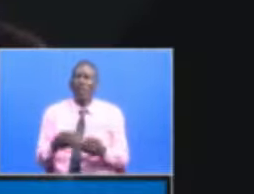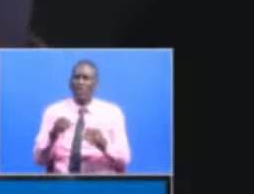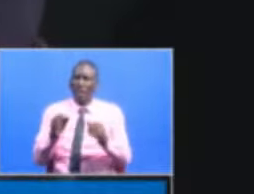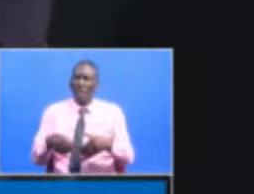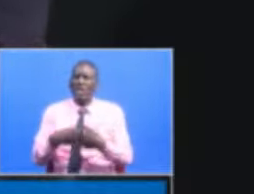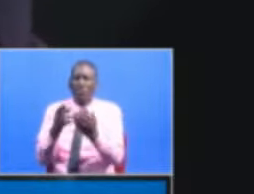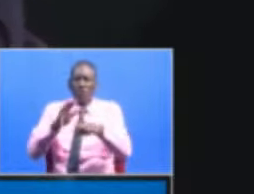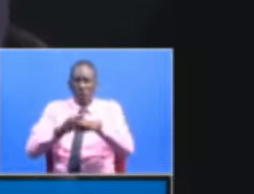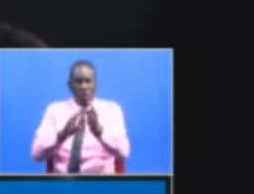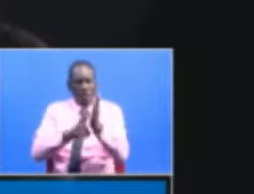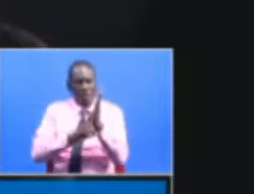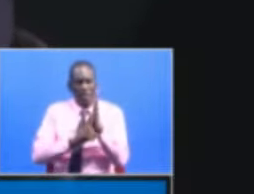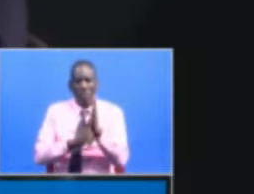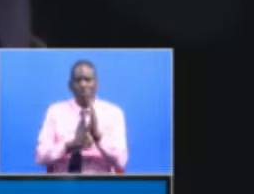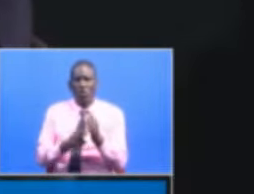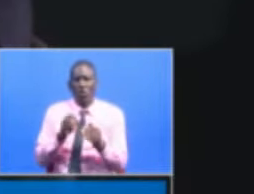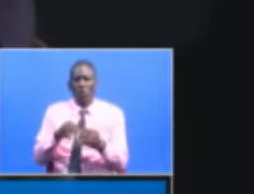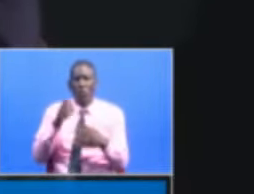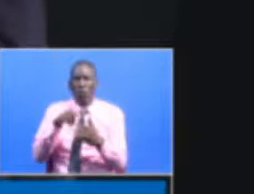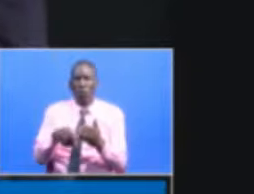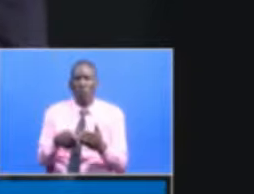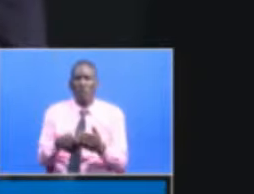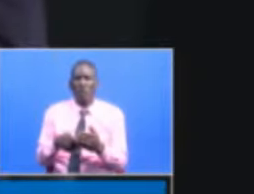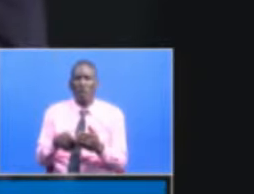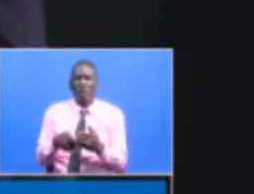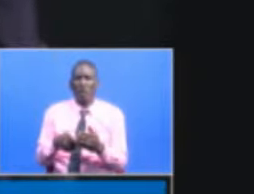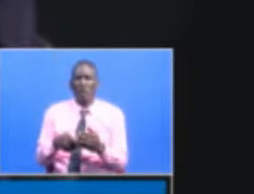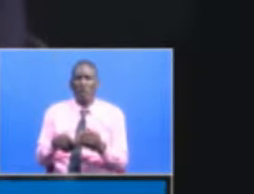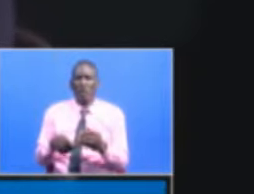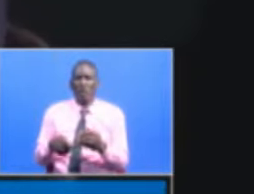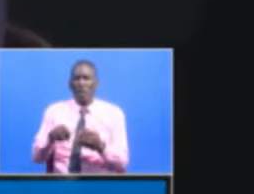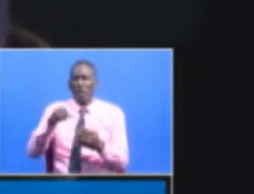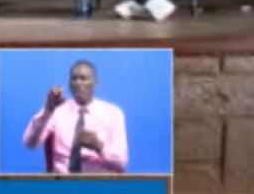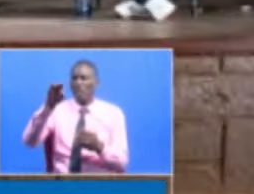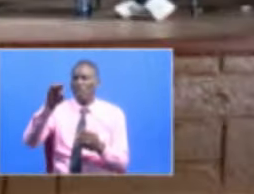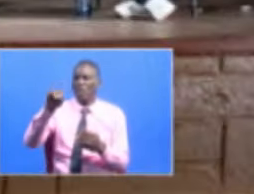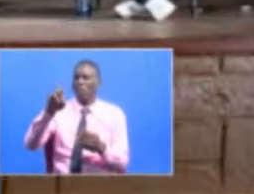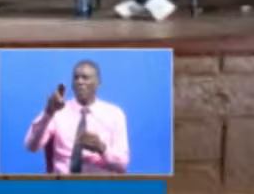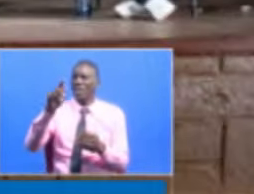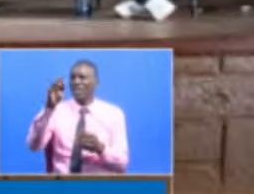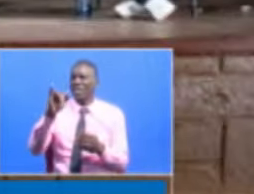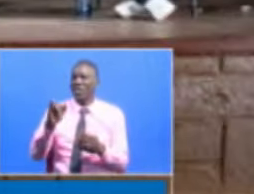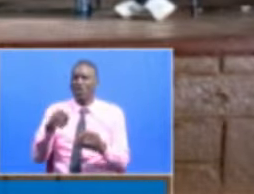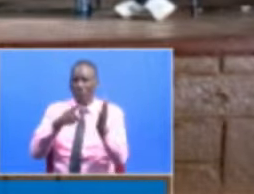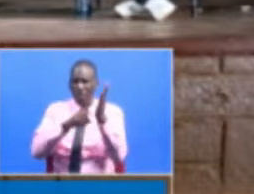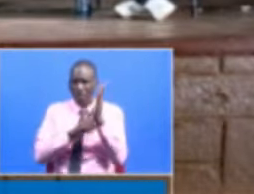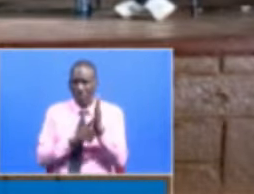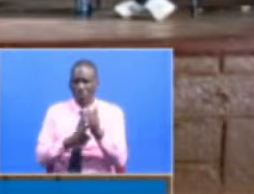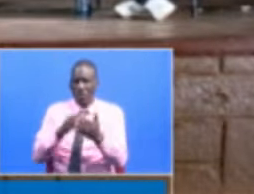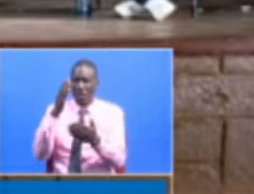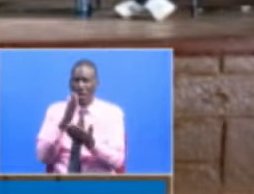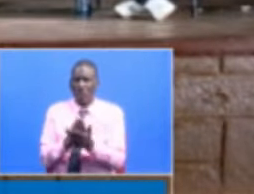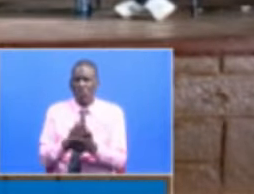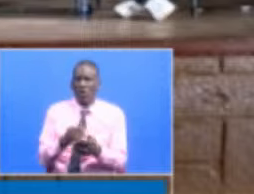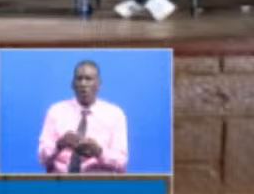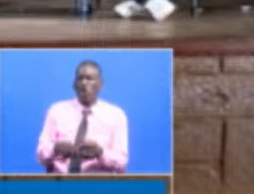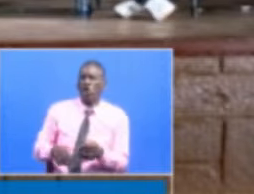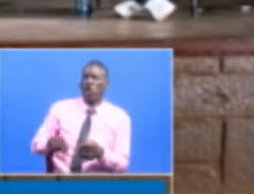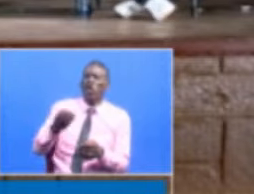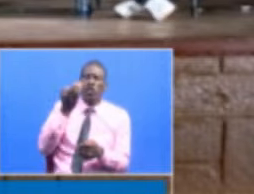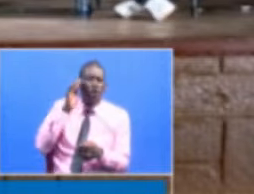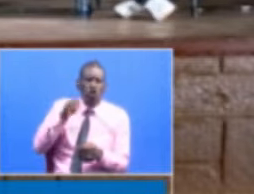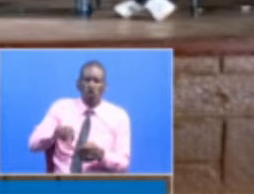good example of what NDMA did in one Marti, for example, where you are saying, which is actually Isiolo North, and